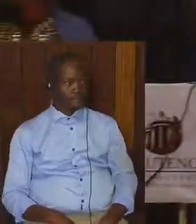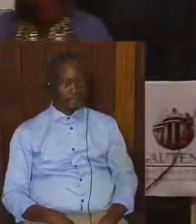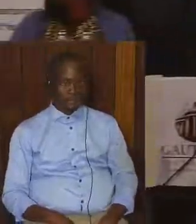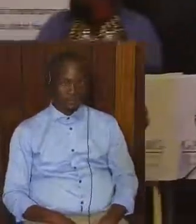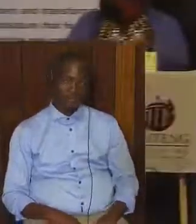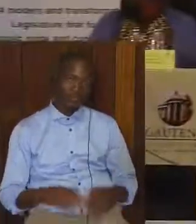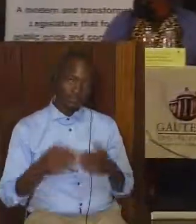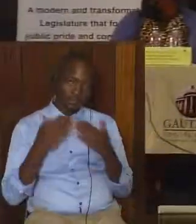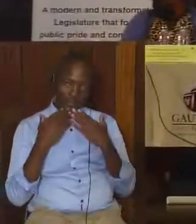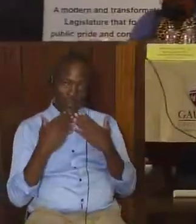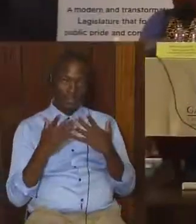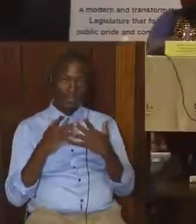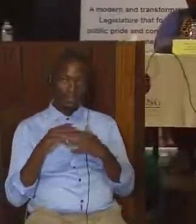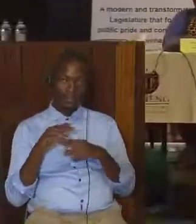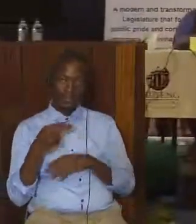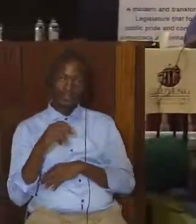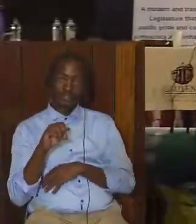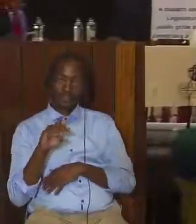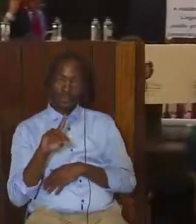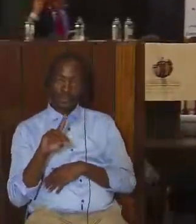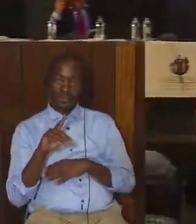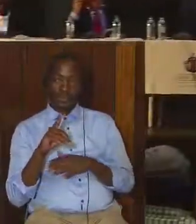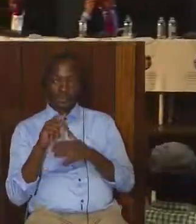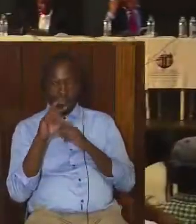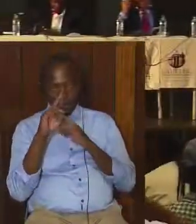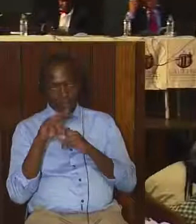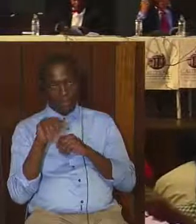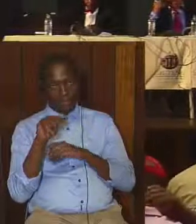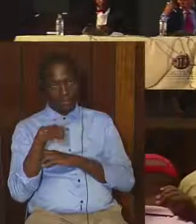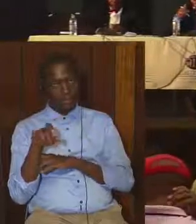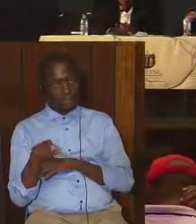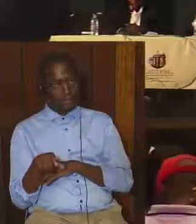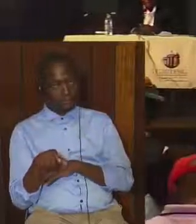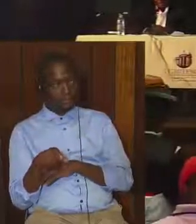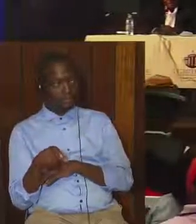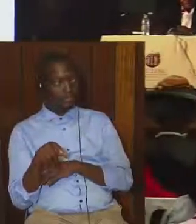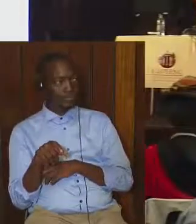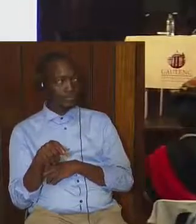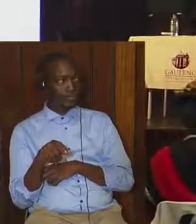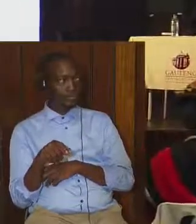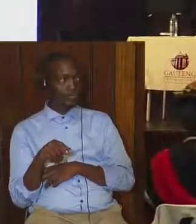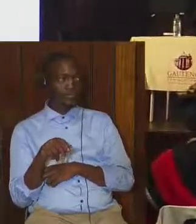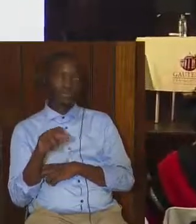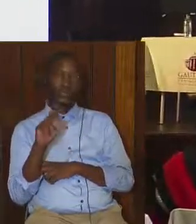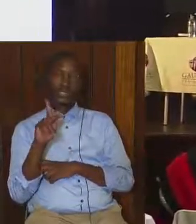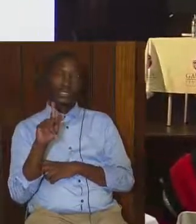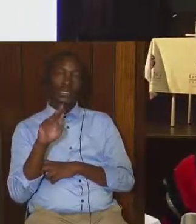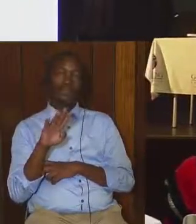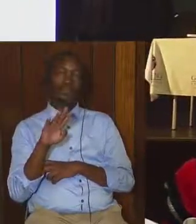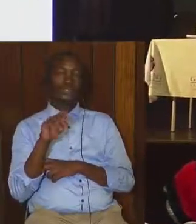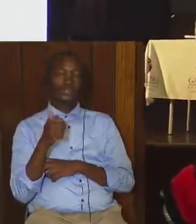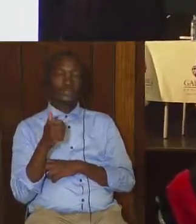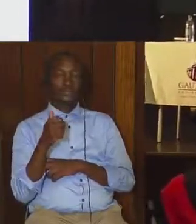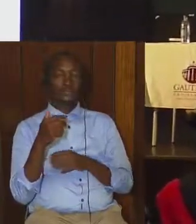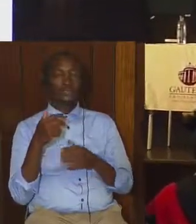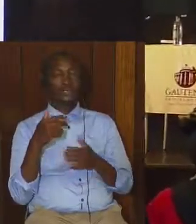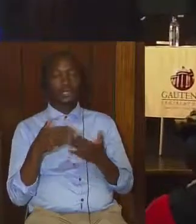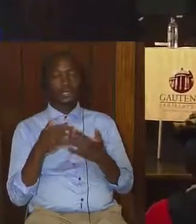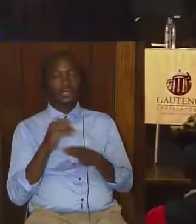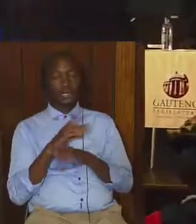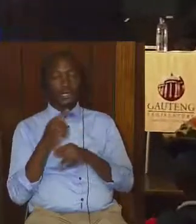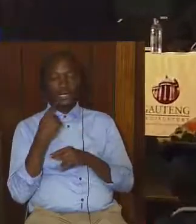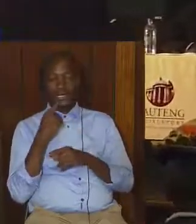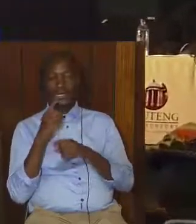Okay, thank you, HOD. Thank you, Honorable Chairperson. On the K46, I can